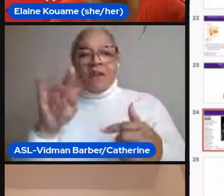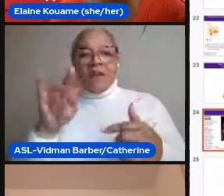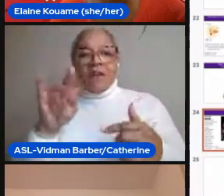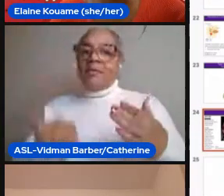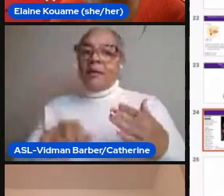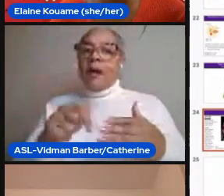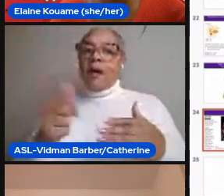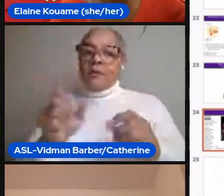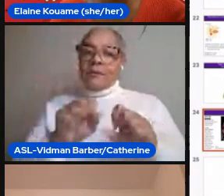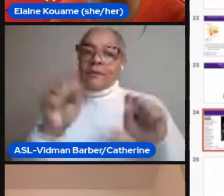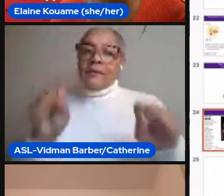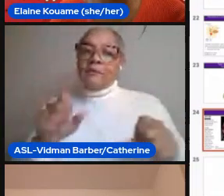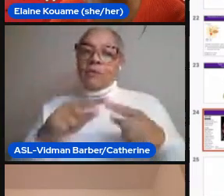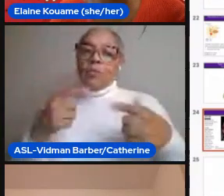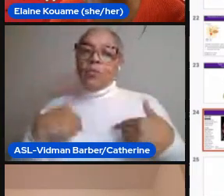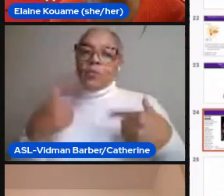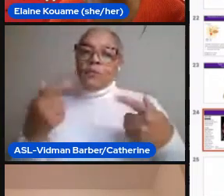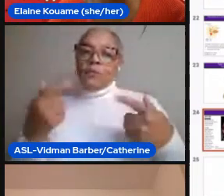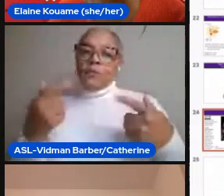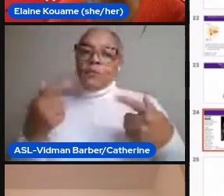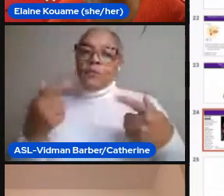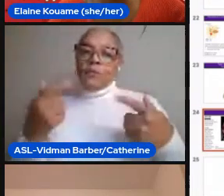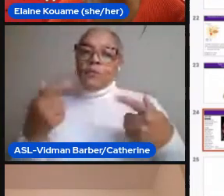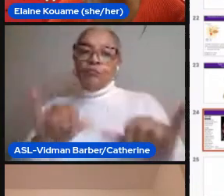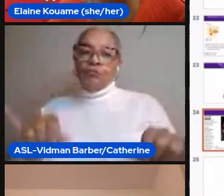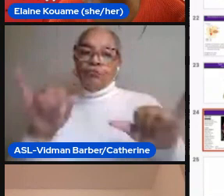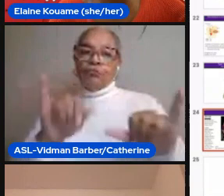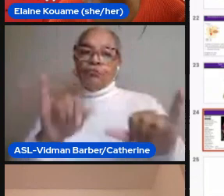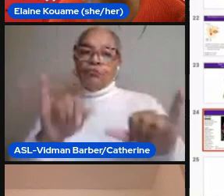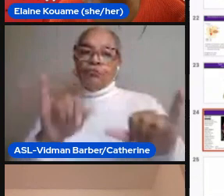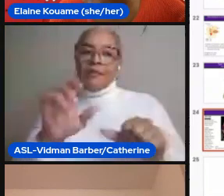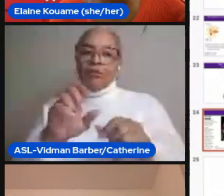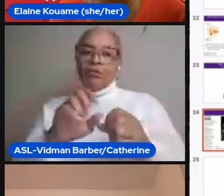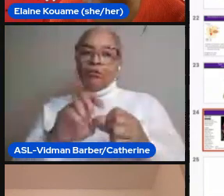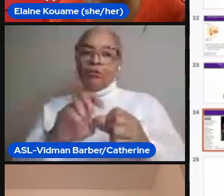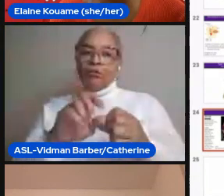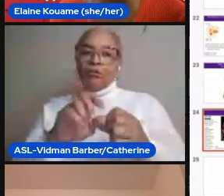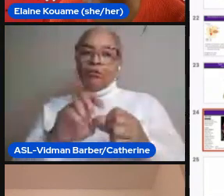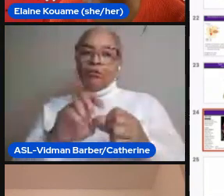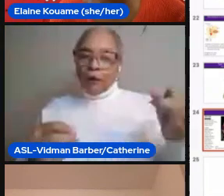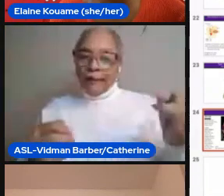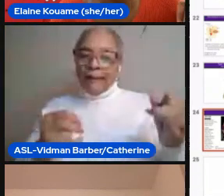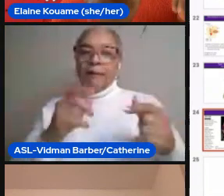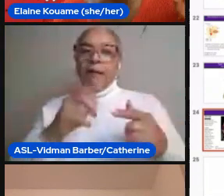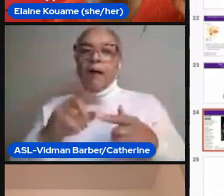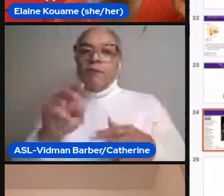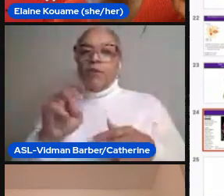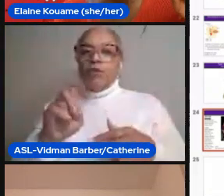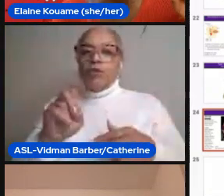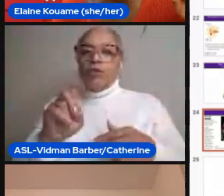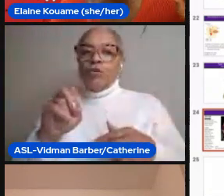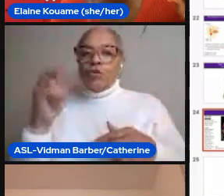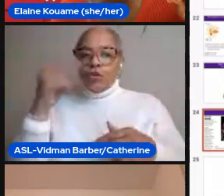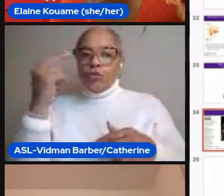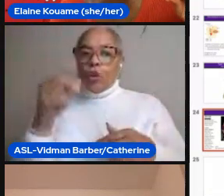try the chronic strain of norovirus CW3, and then